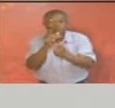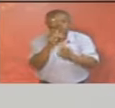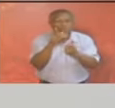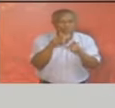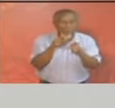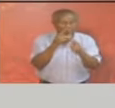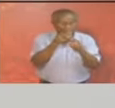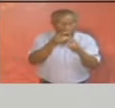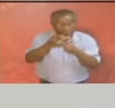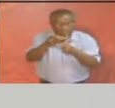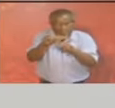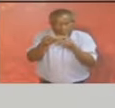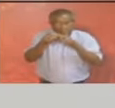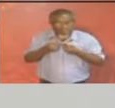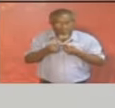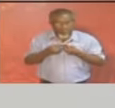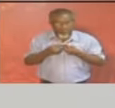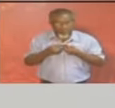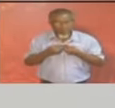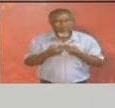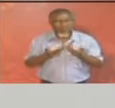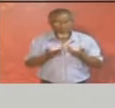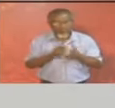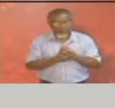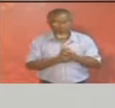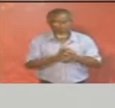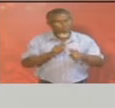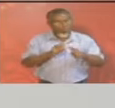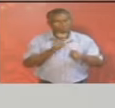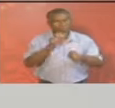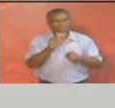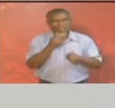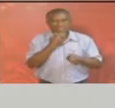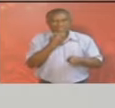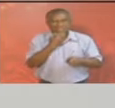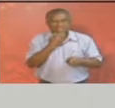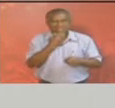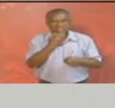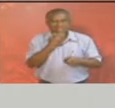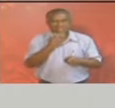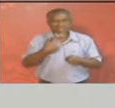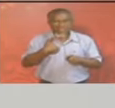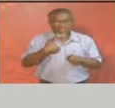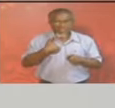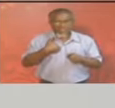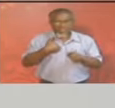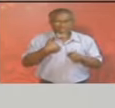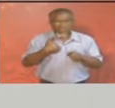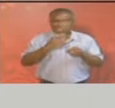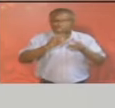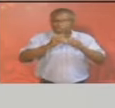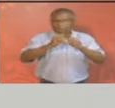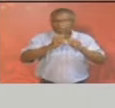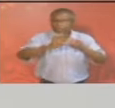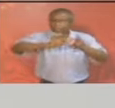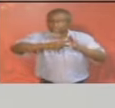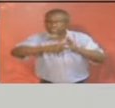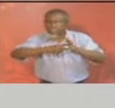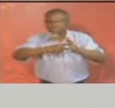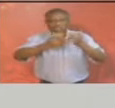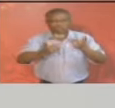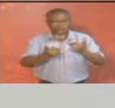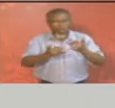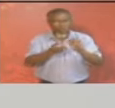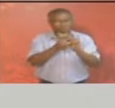community transmission. But at no point did we say that the level of transmission was cluster as